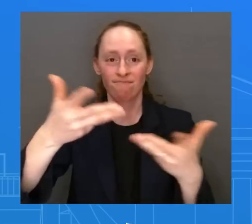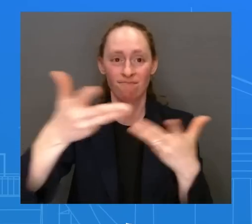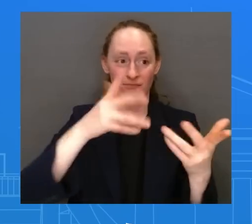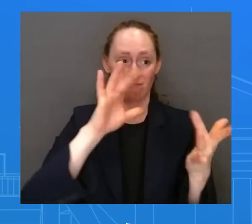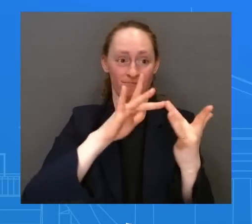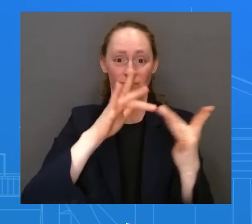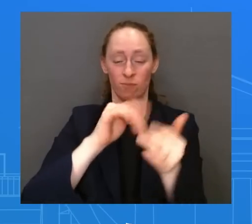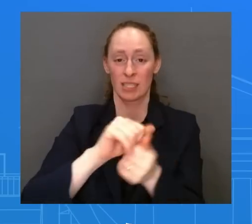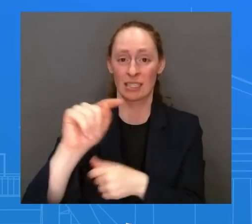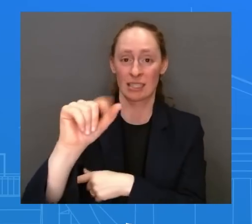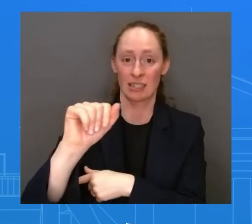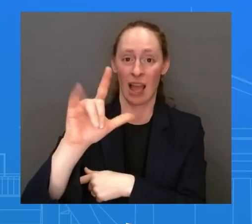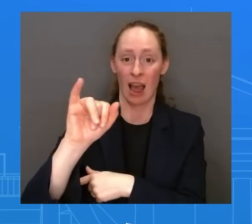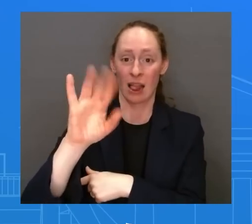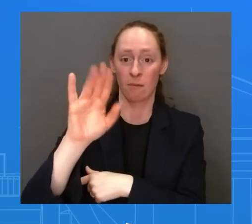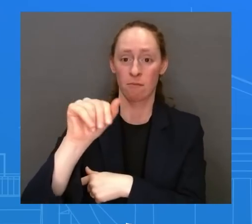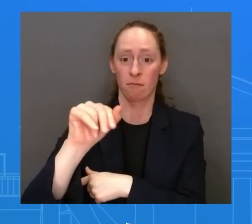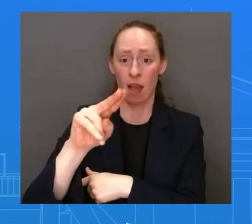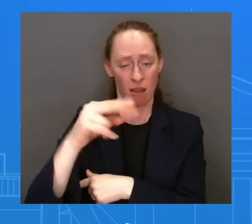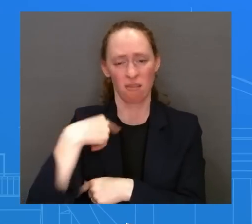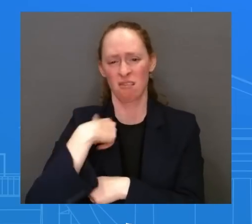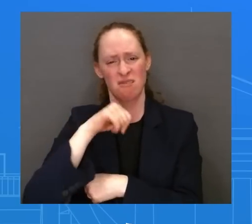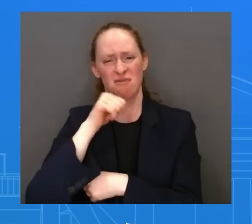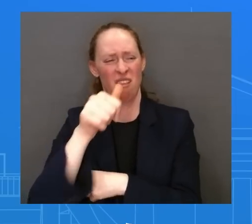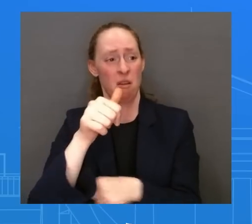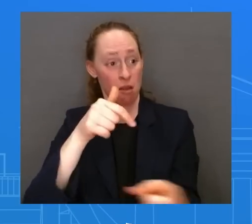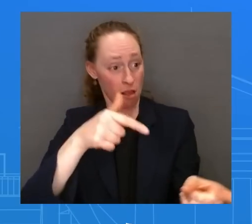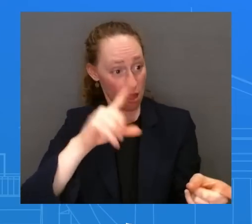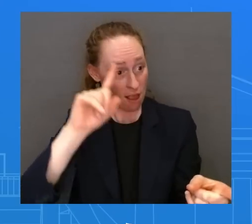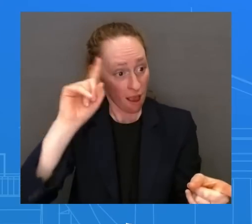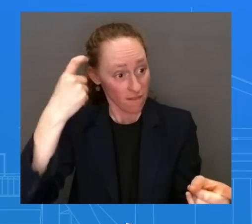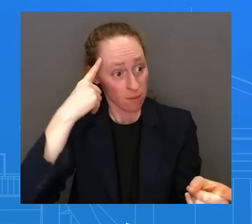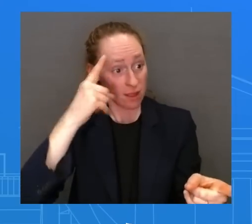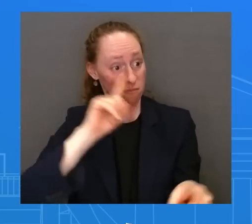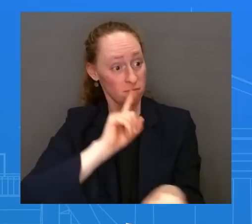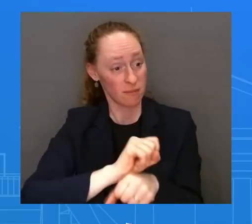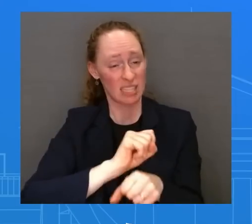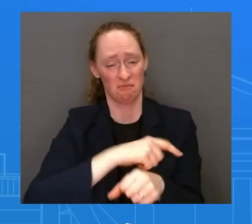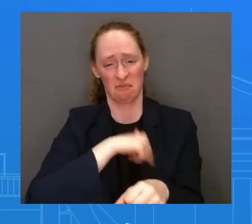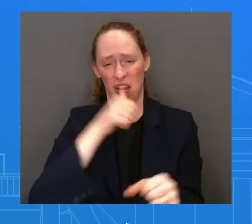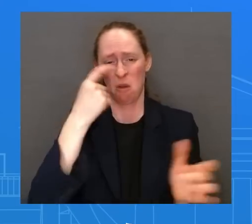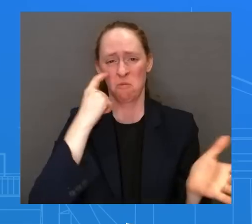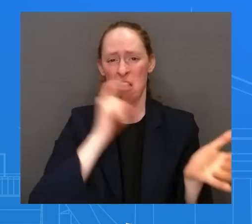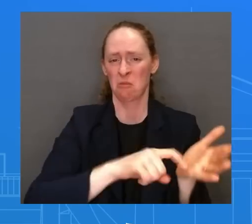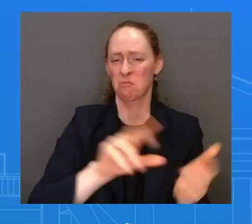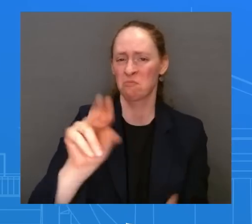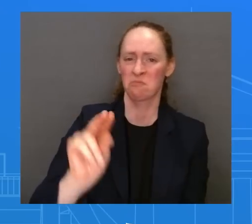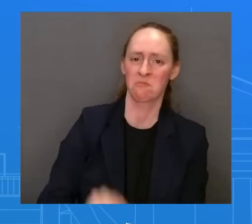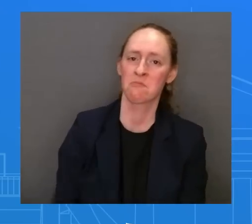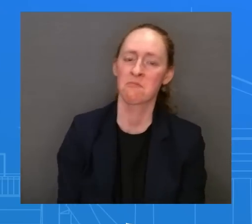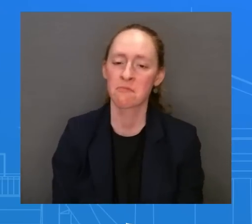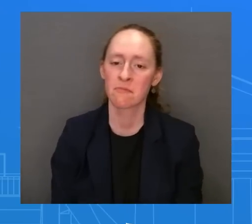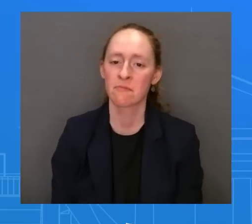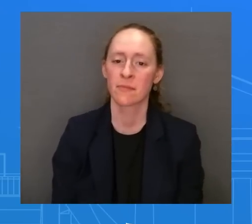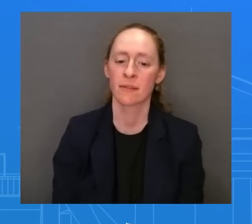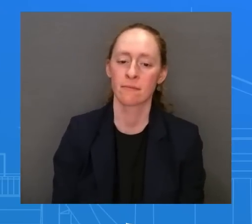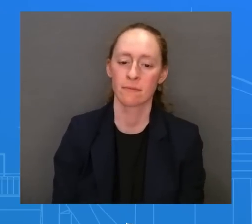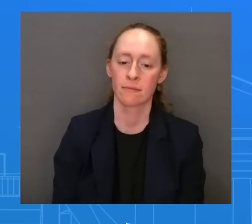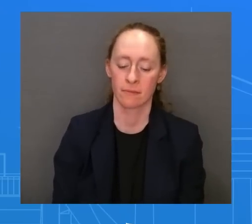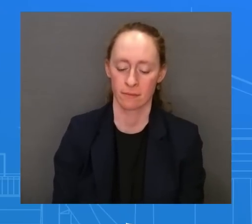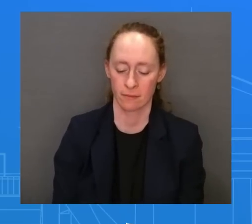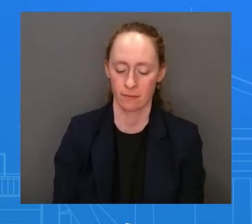in Afghanistan um and as I've said before if they want to be so recognized